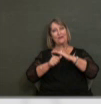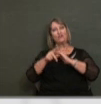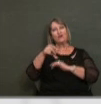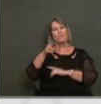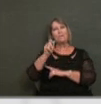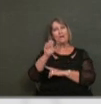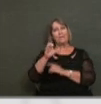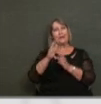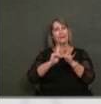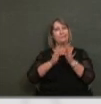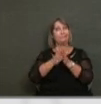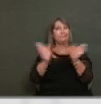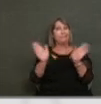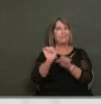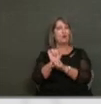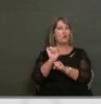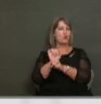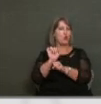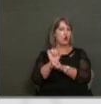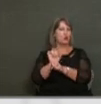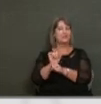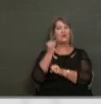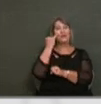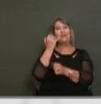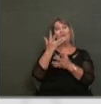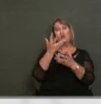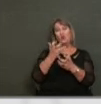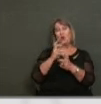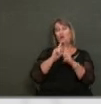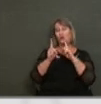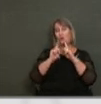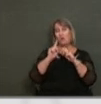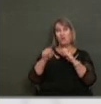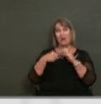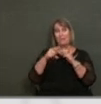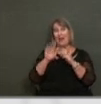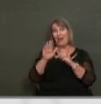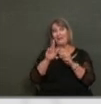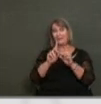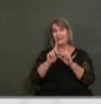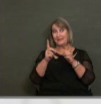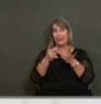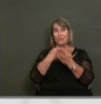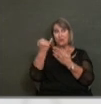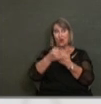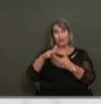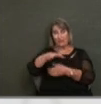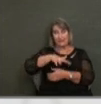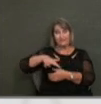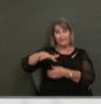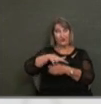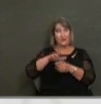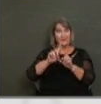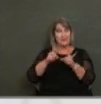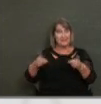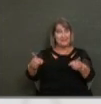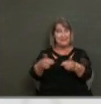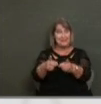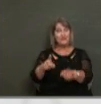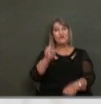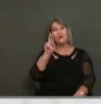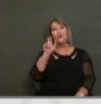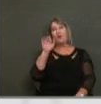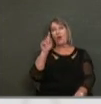you have any questions about any other projects in your district, Robert Reyna will be able to assist you tonight.